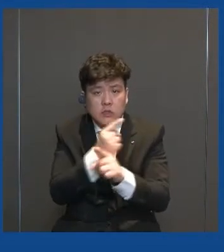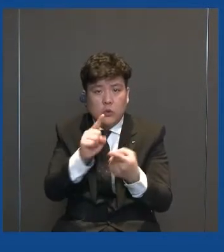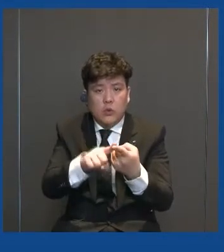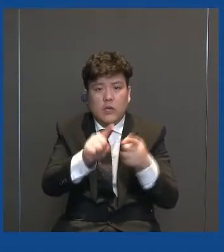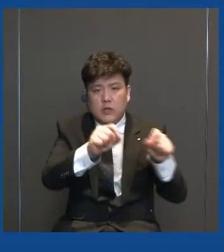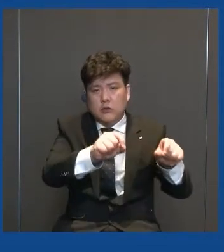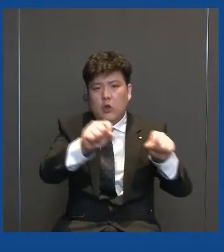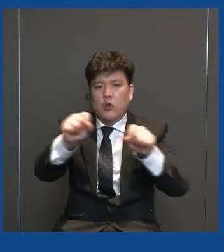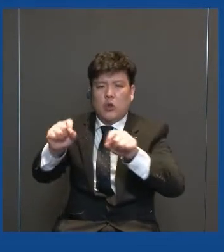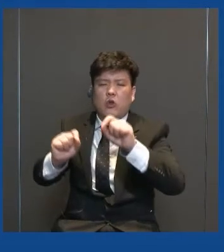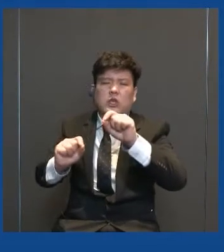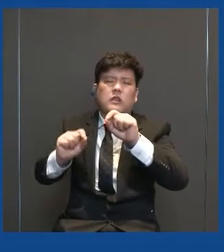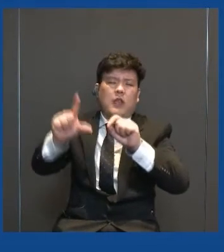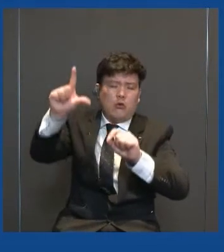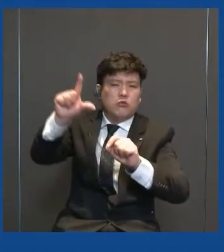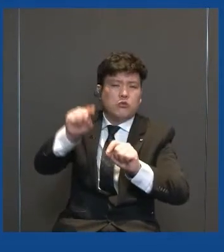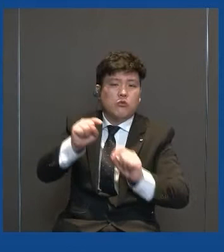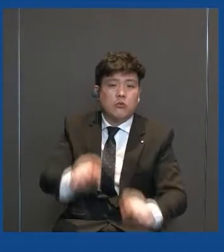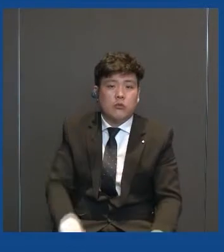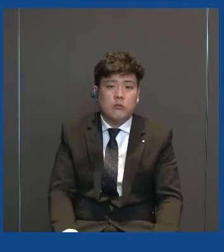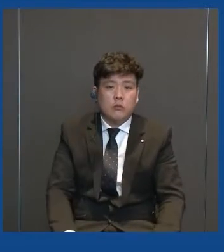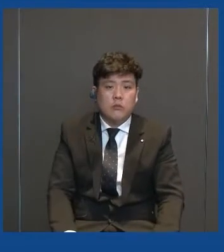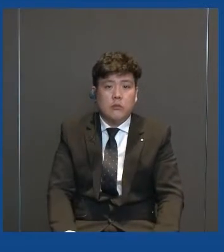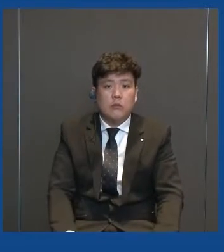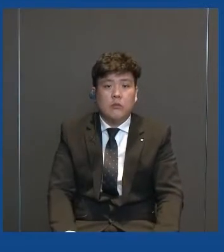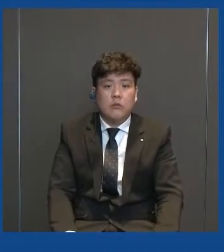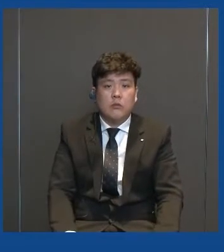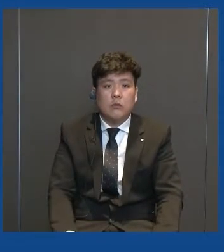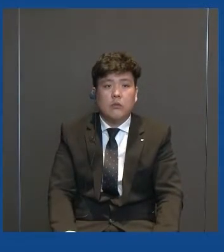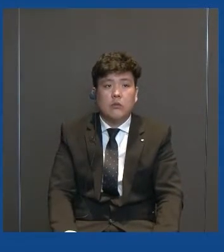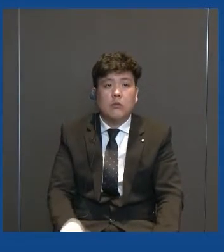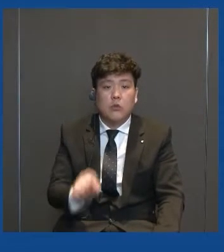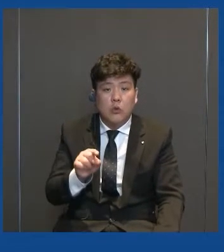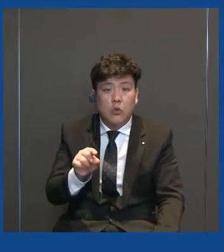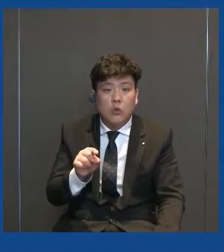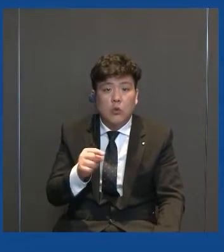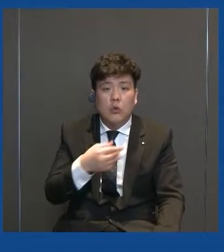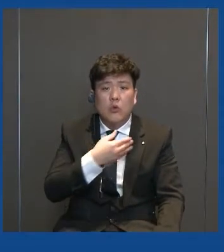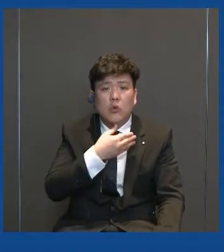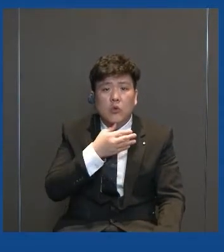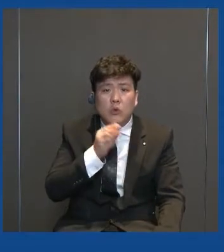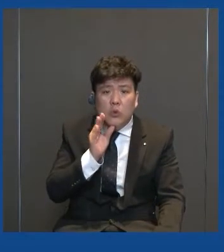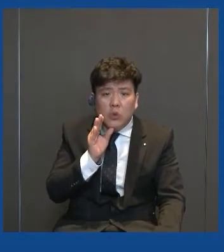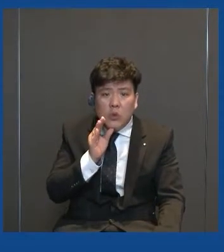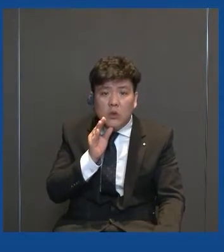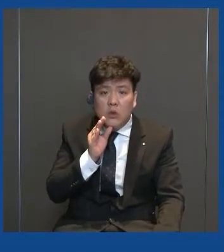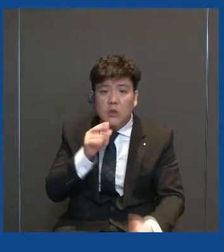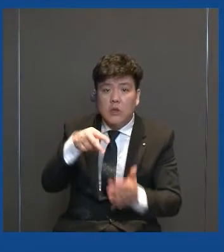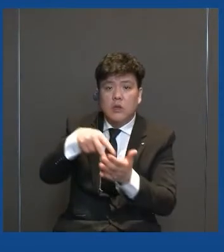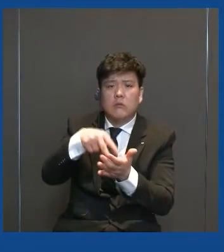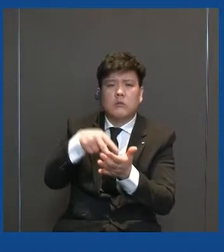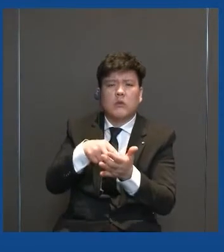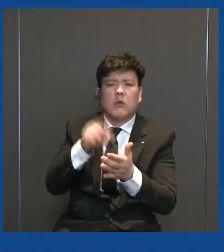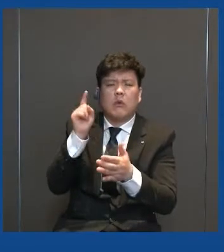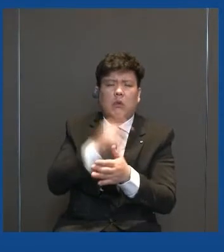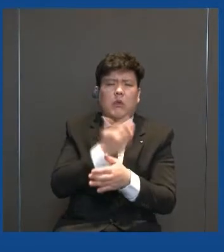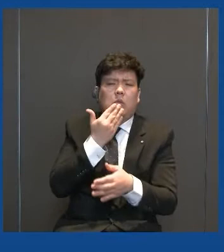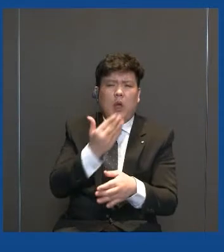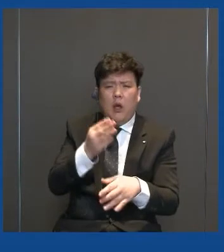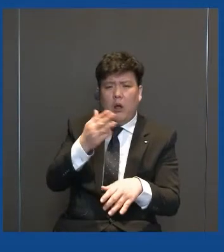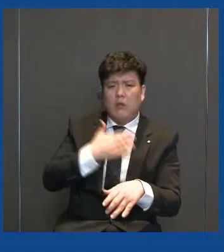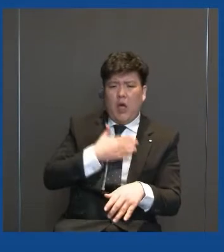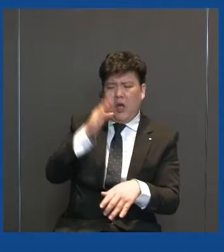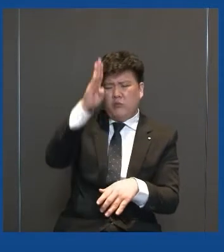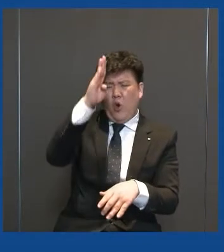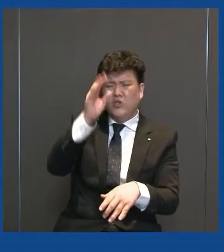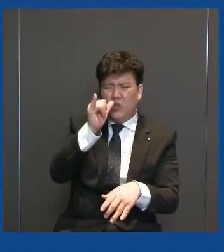more likely to have existing medical conditions requiring treatment. This raised questions concerning